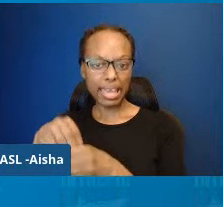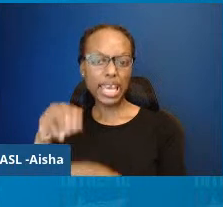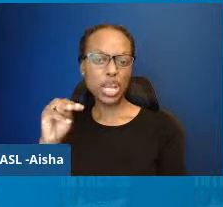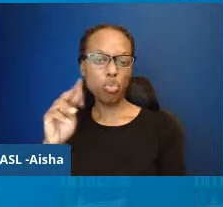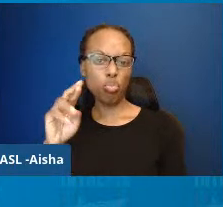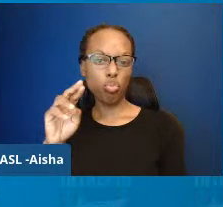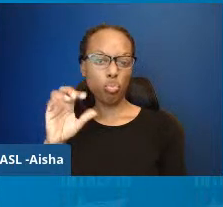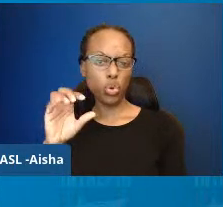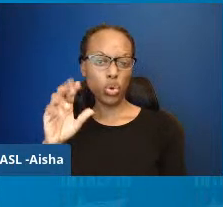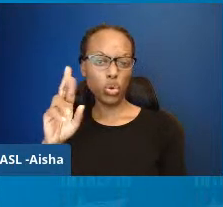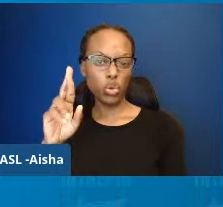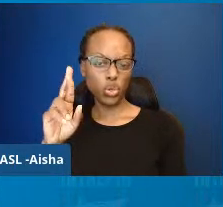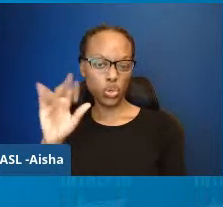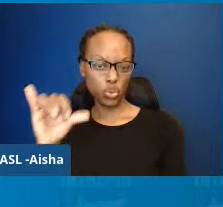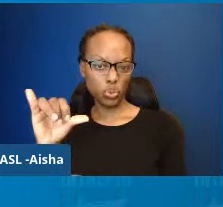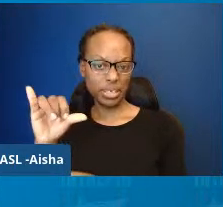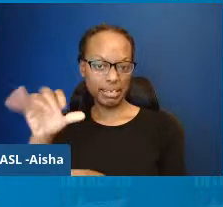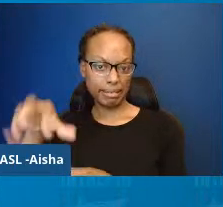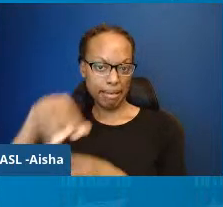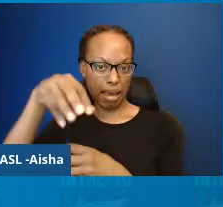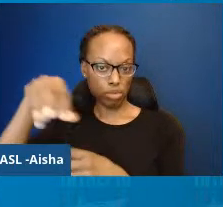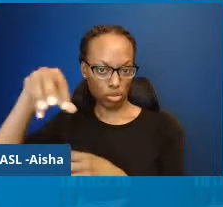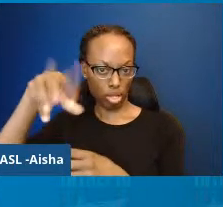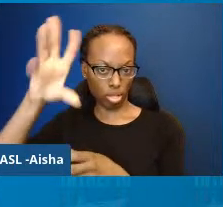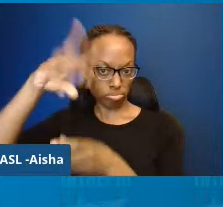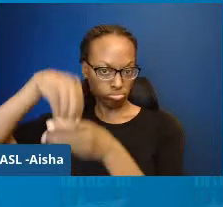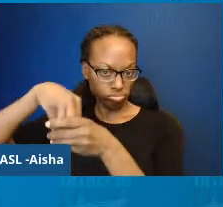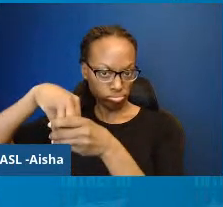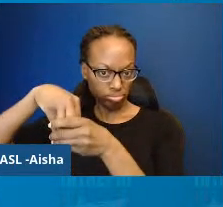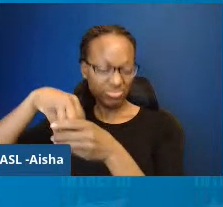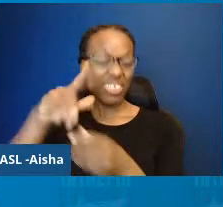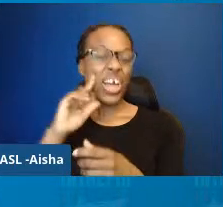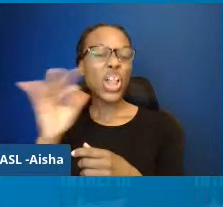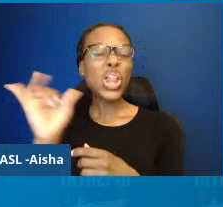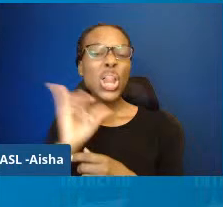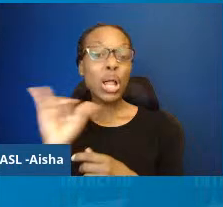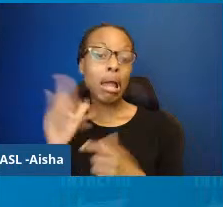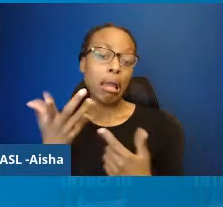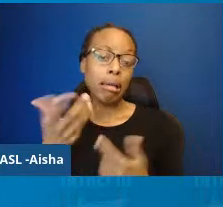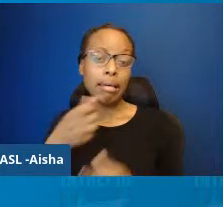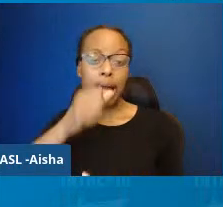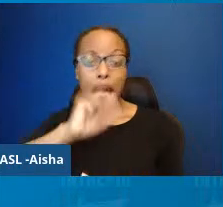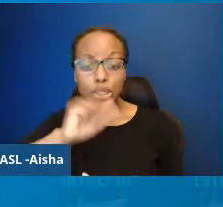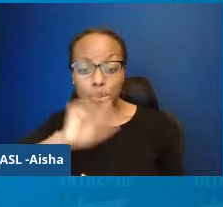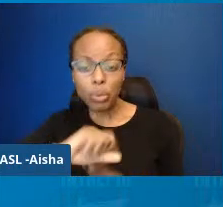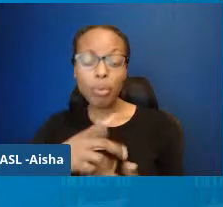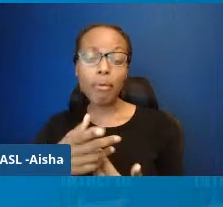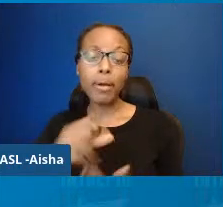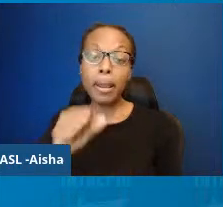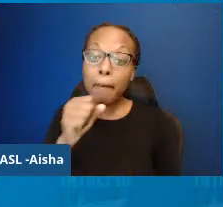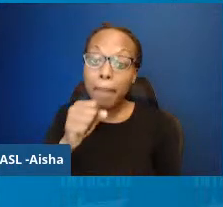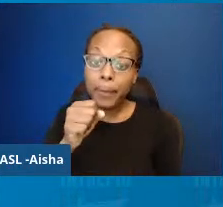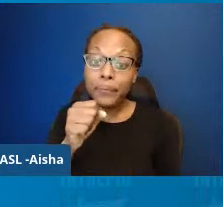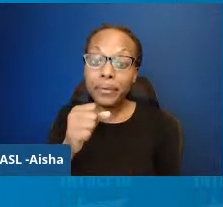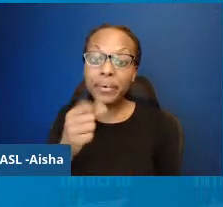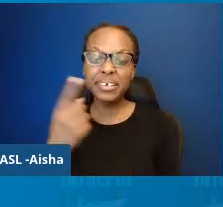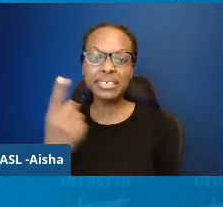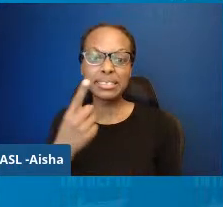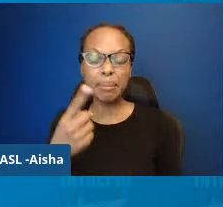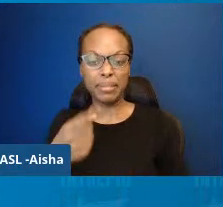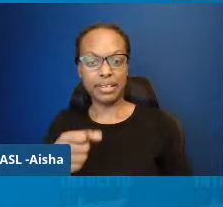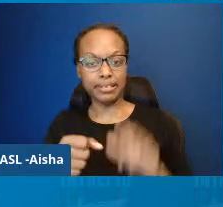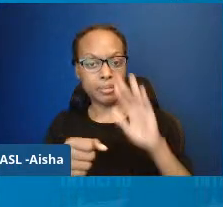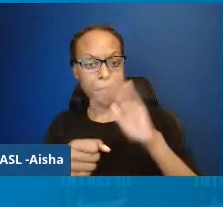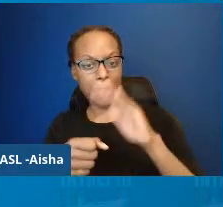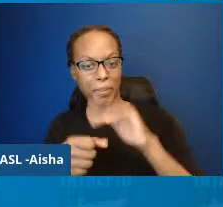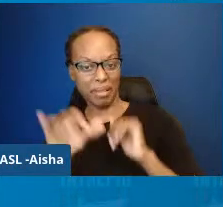like this. If you ask me, it kind of looks like an ice cream cone or a microphone, something I can sing into.